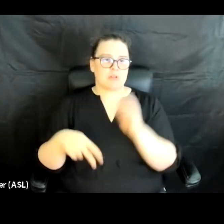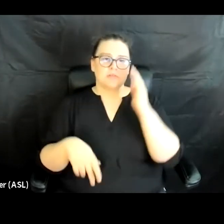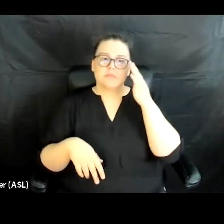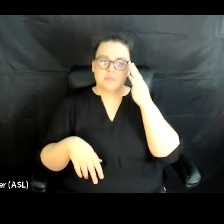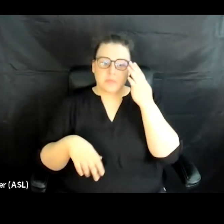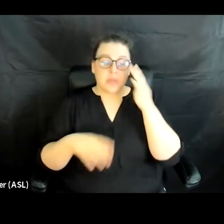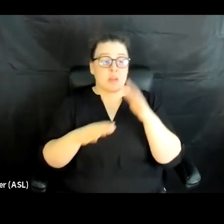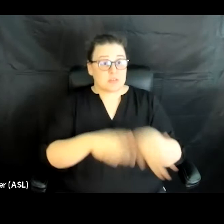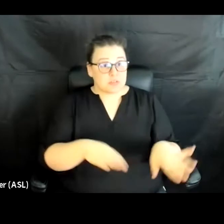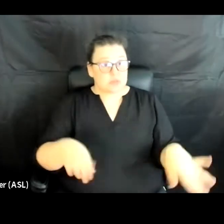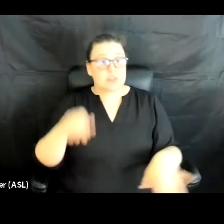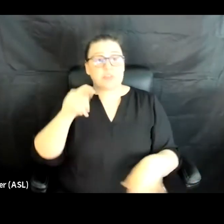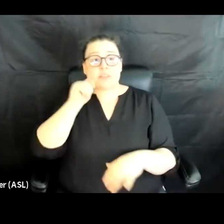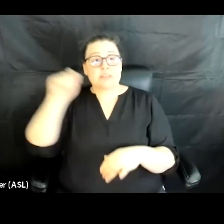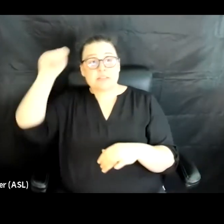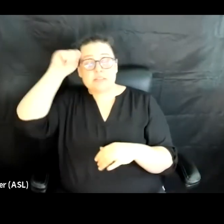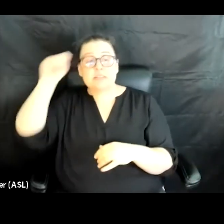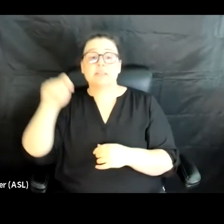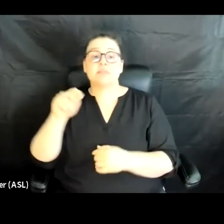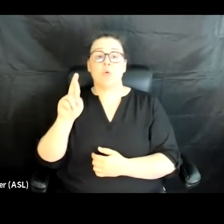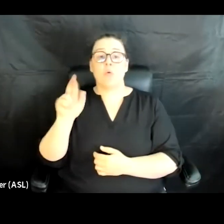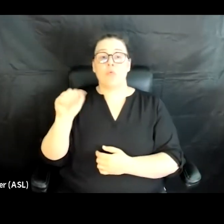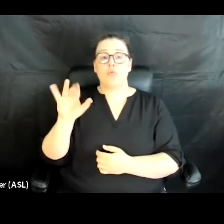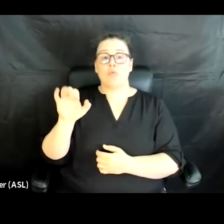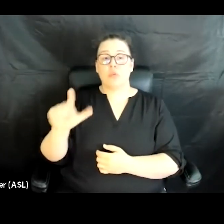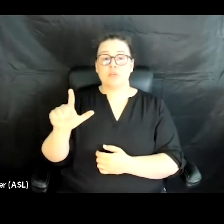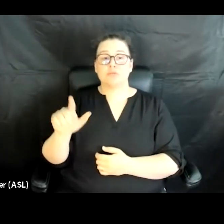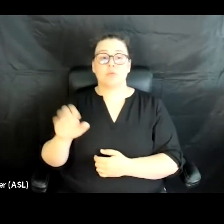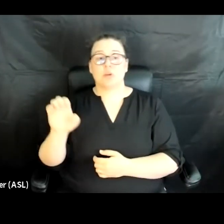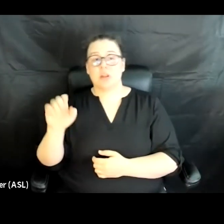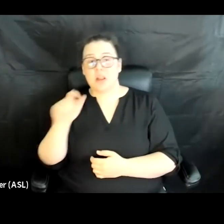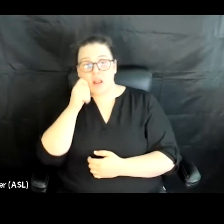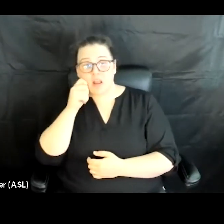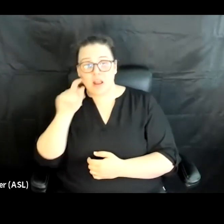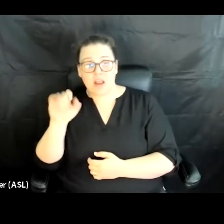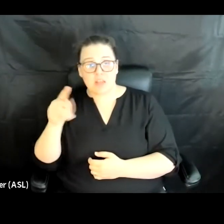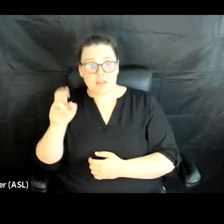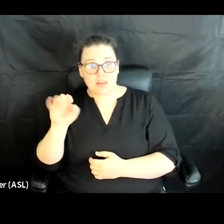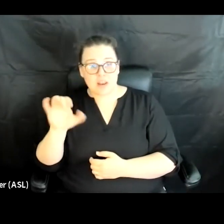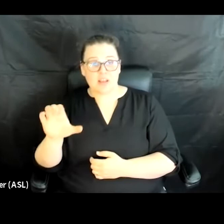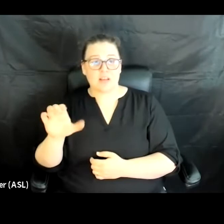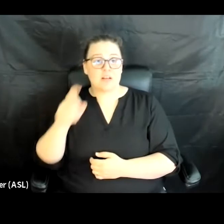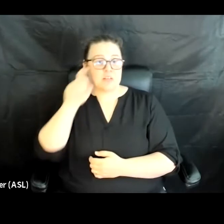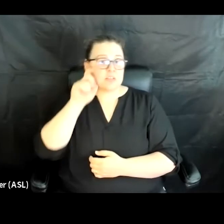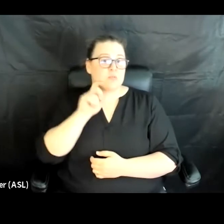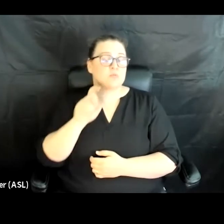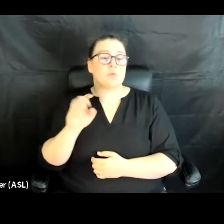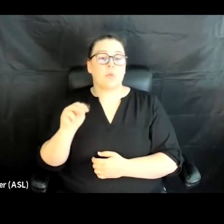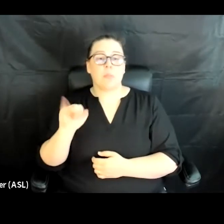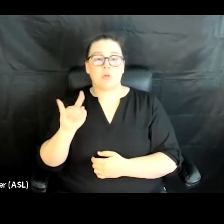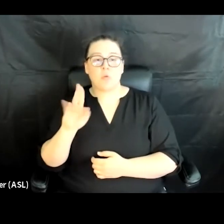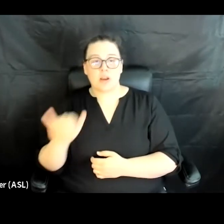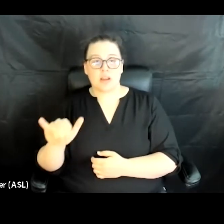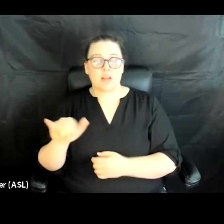racial and sexual minority groups, individuals with disabilities, individuals with substance use